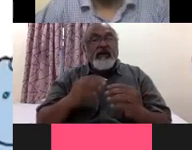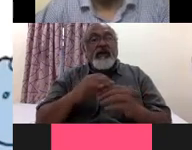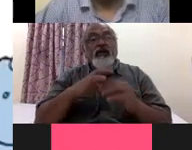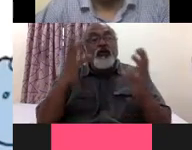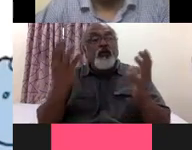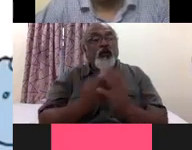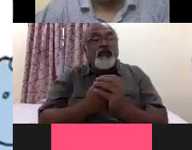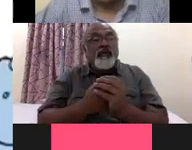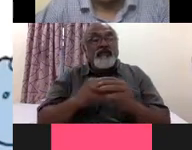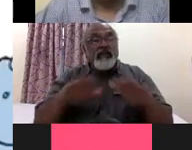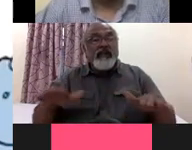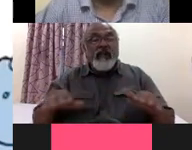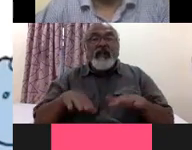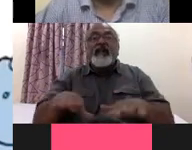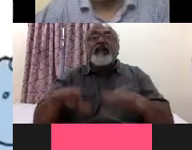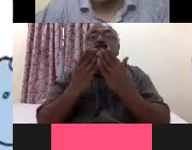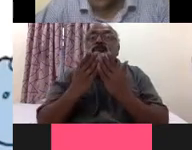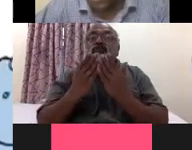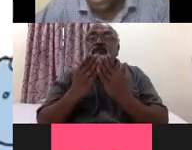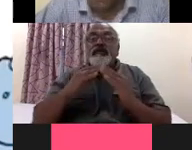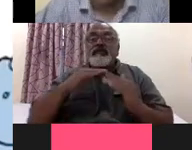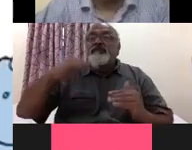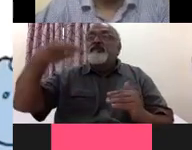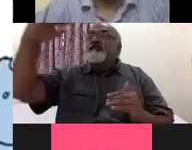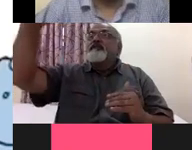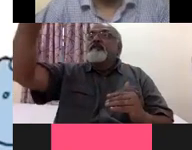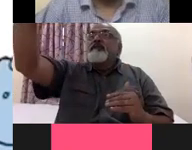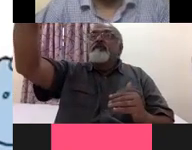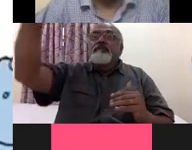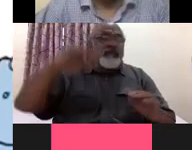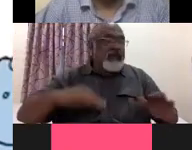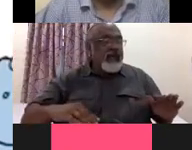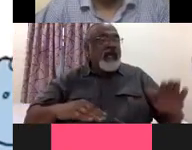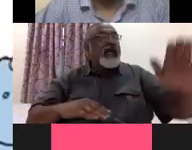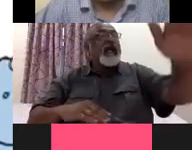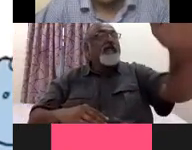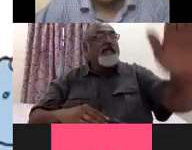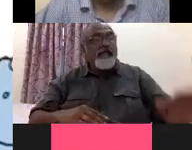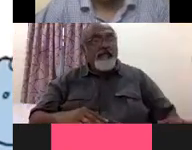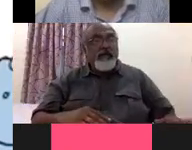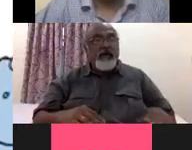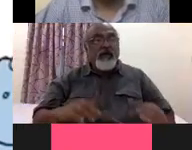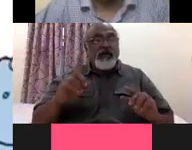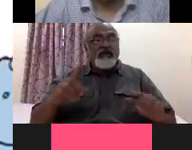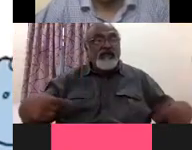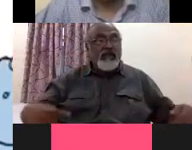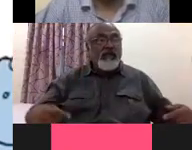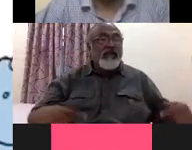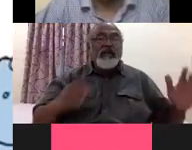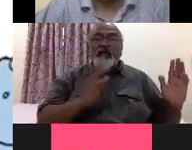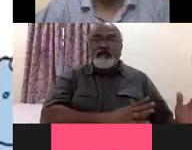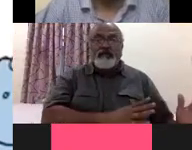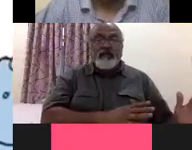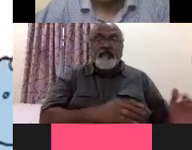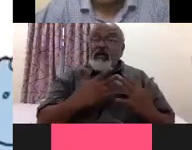children entering a school which is covered with ice. One child is on wheelchair, the rest, less many other